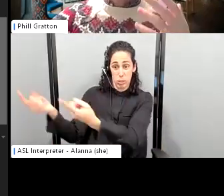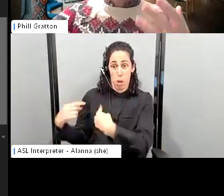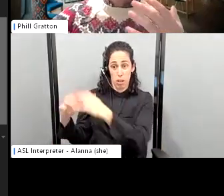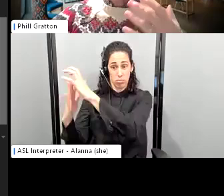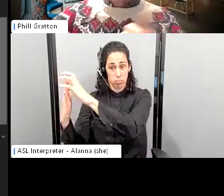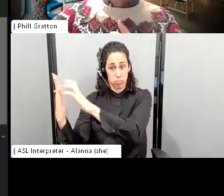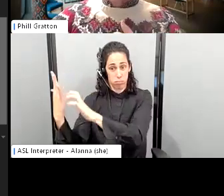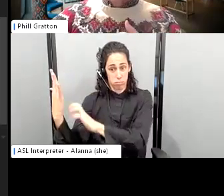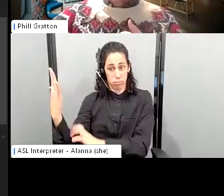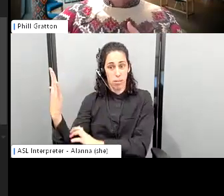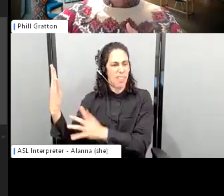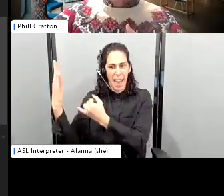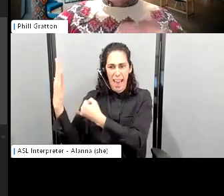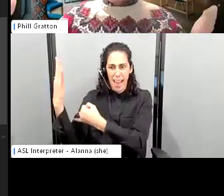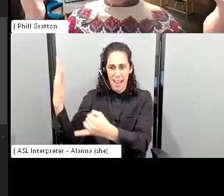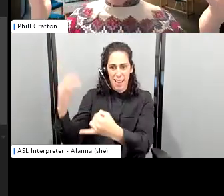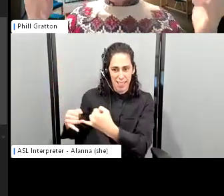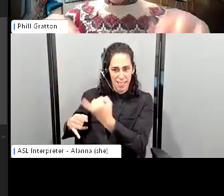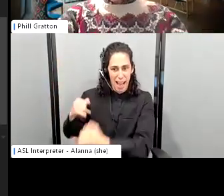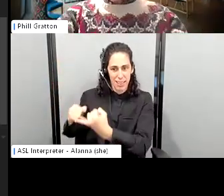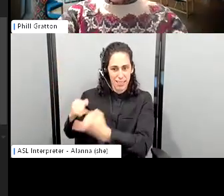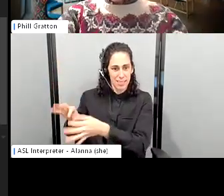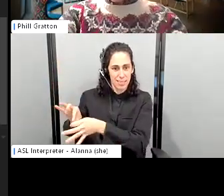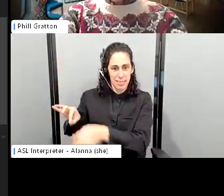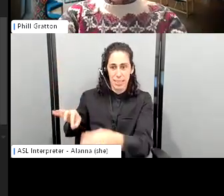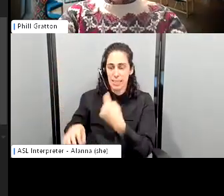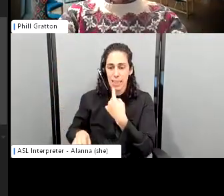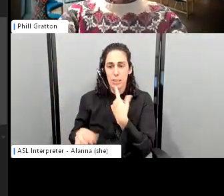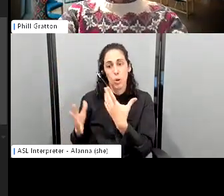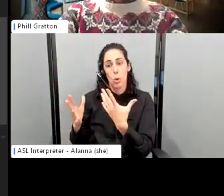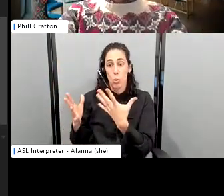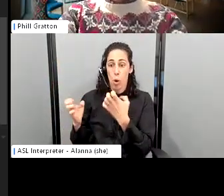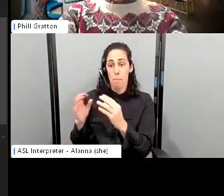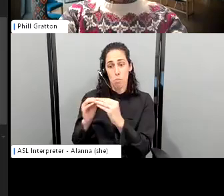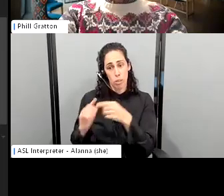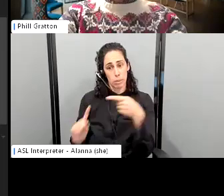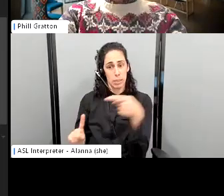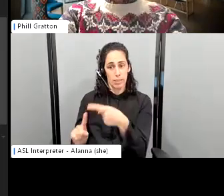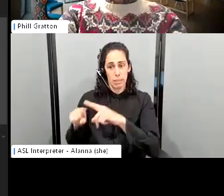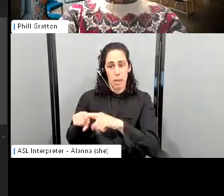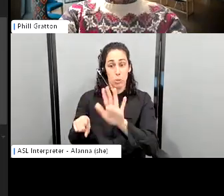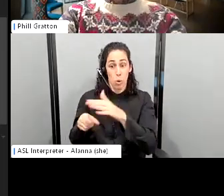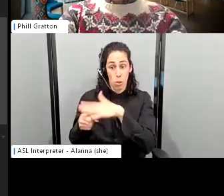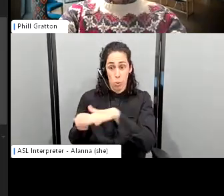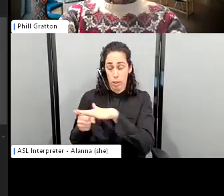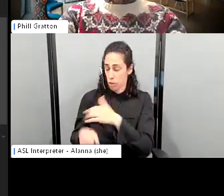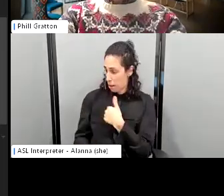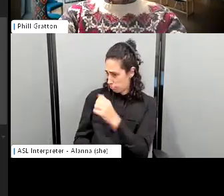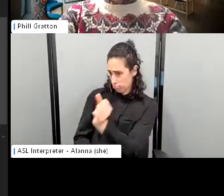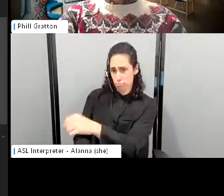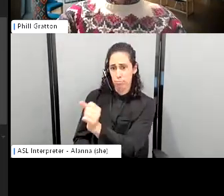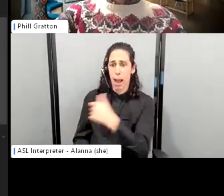more tailored suggestion based on your location? So I'm like, yeah, sure. I live in Ottawa. So I'll say, yeah, I live